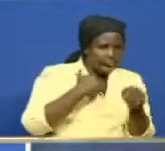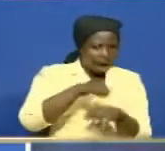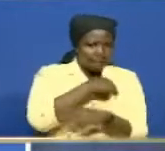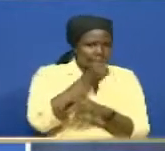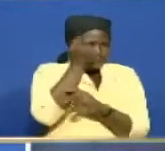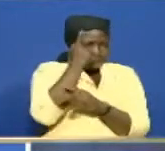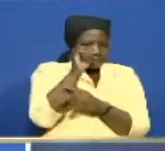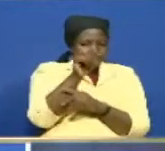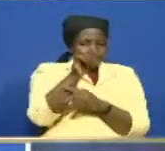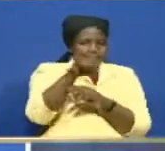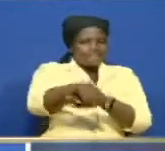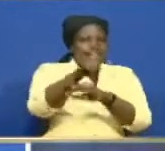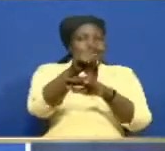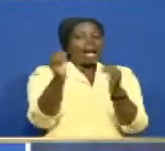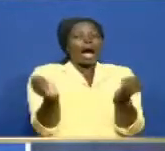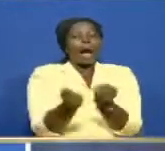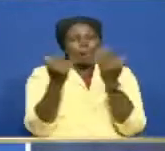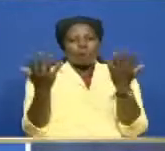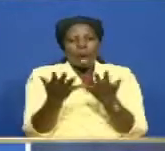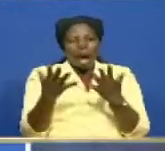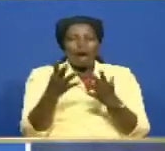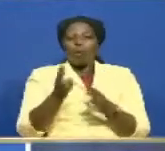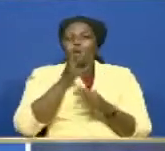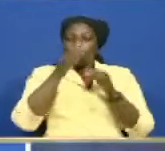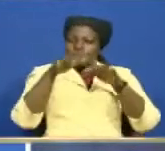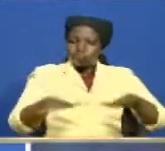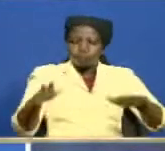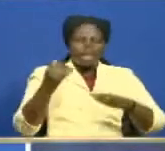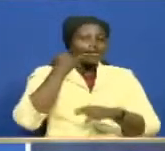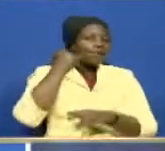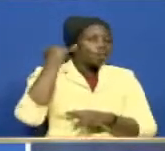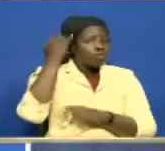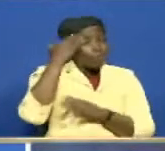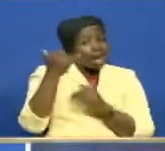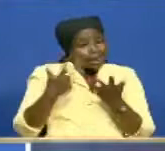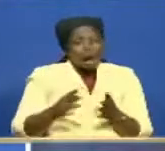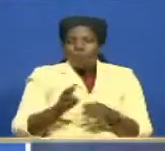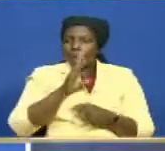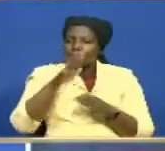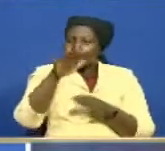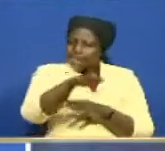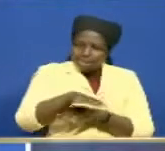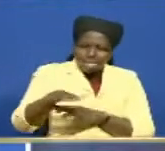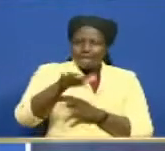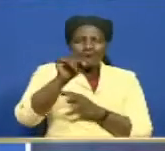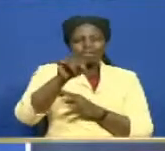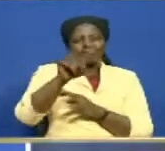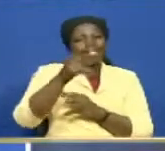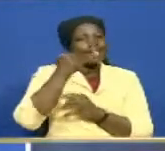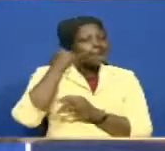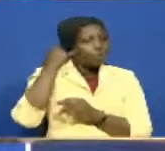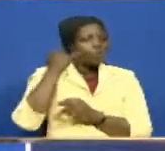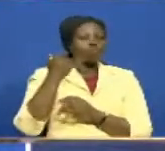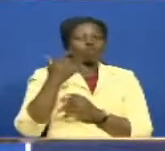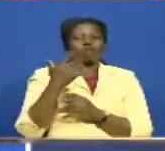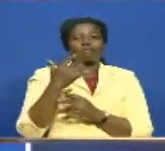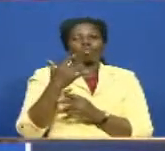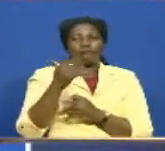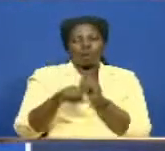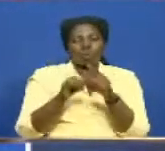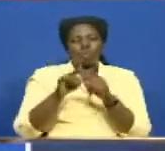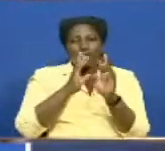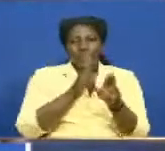taking place in Lake Nakuru, because the water is in Lake Nakuru according to this report over here.